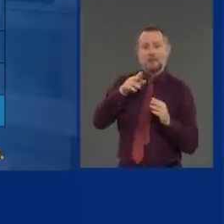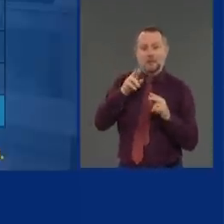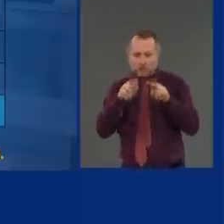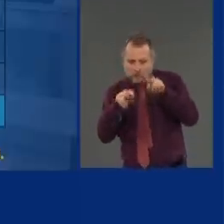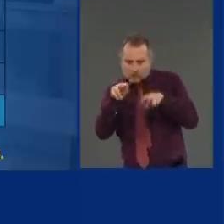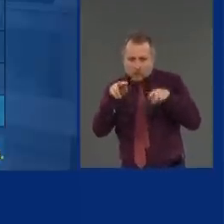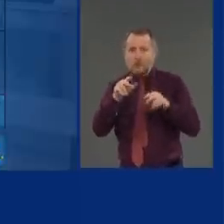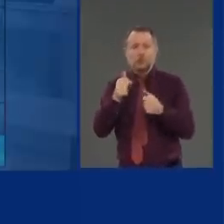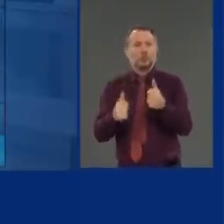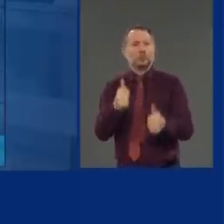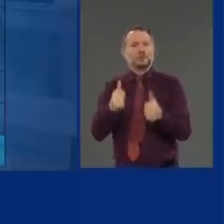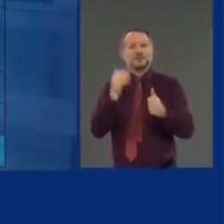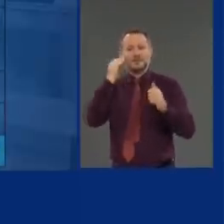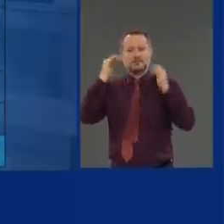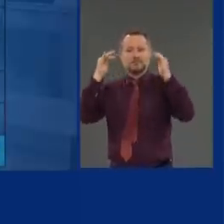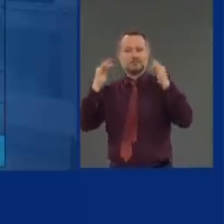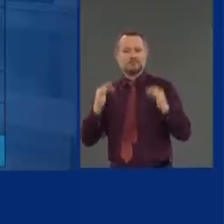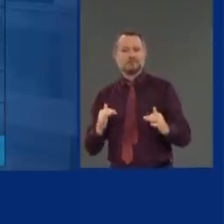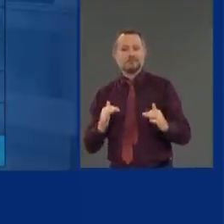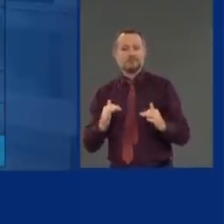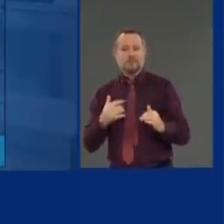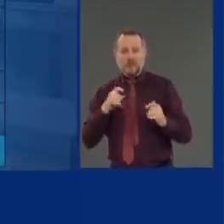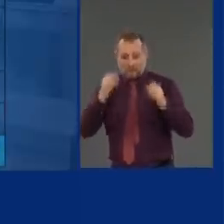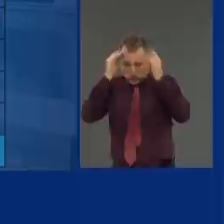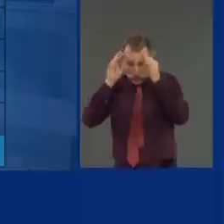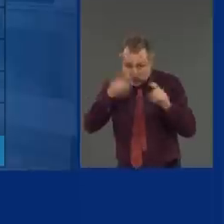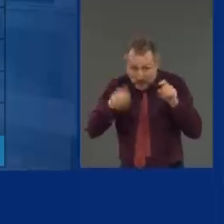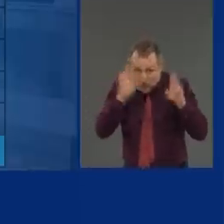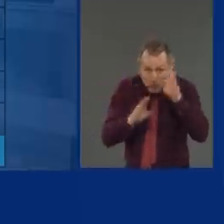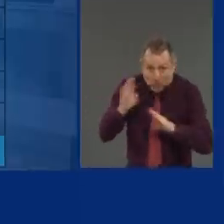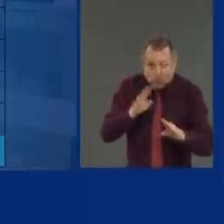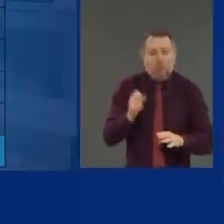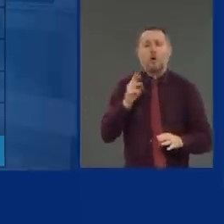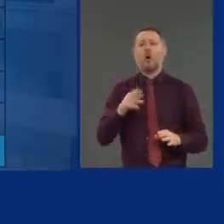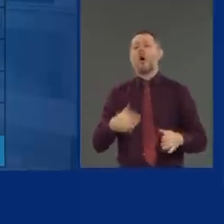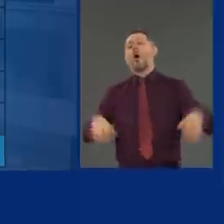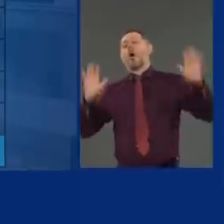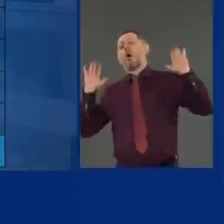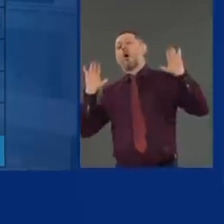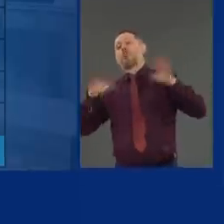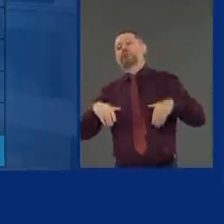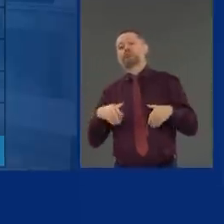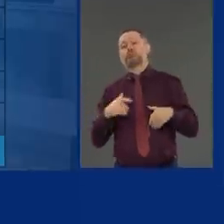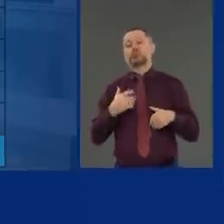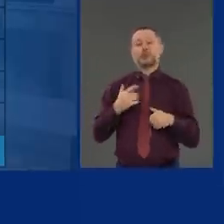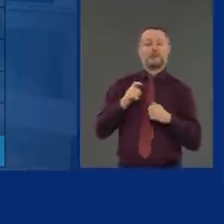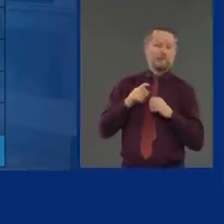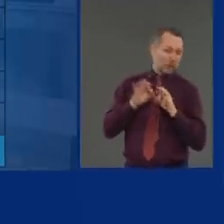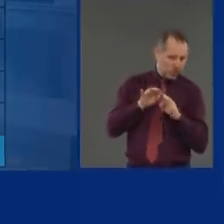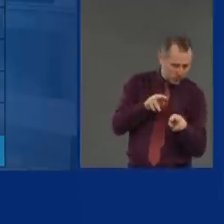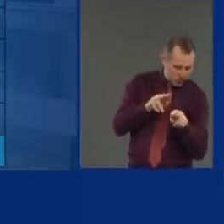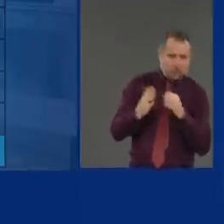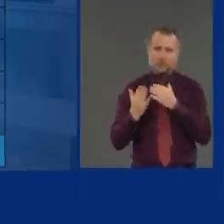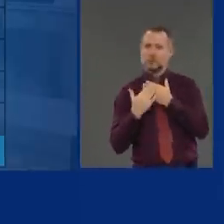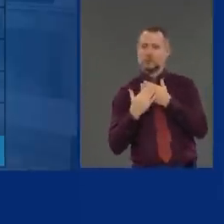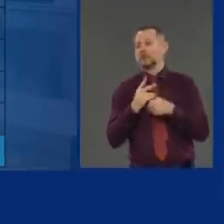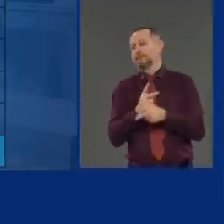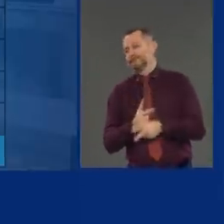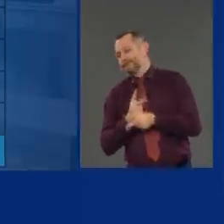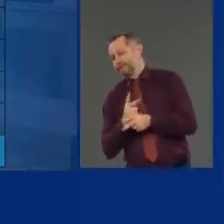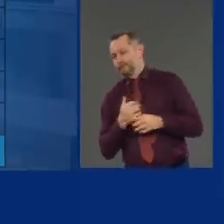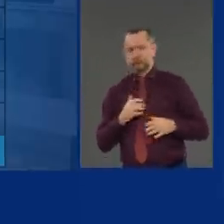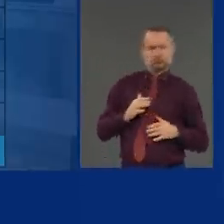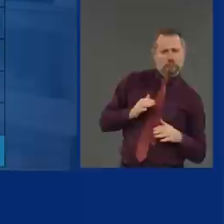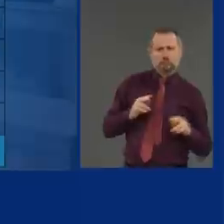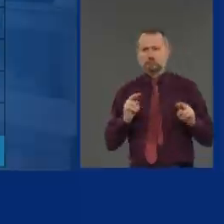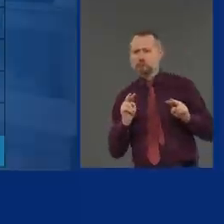if we have to worry, if there's a cautionary tale, or see if the reopening